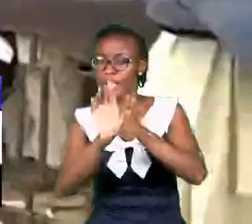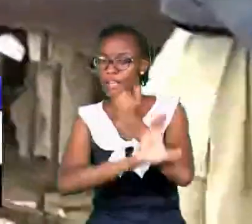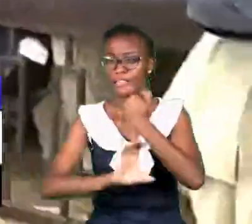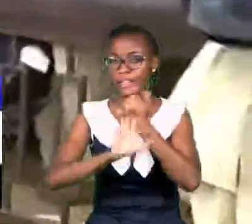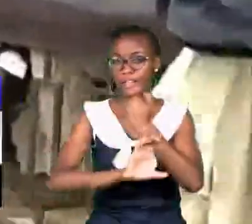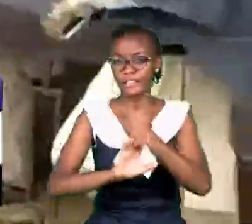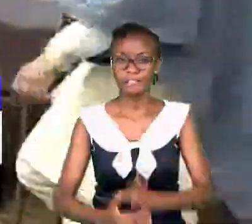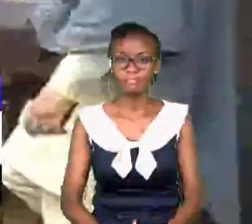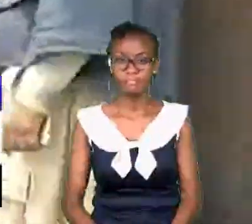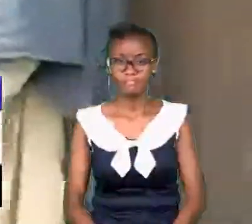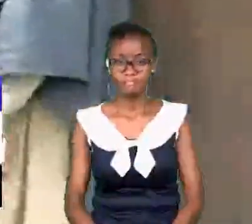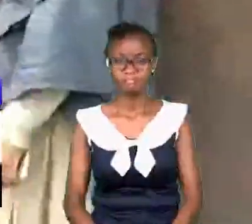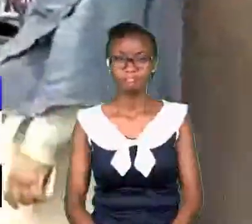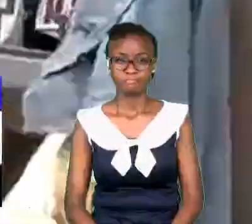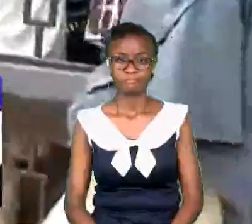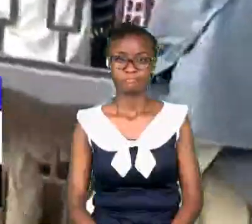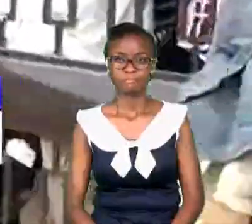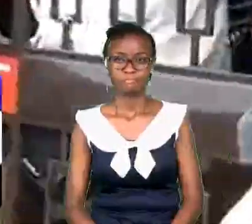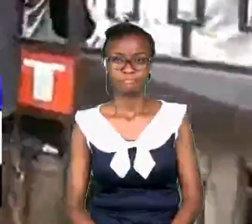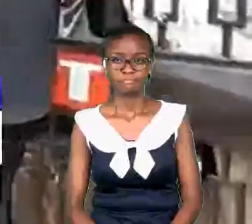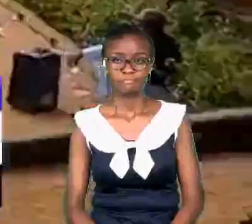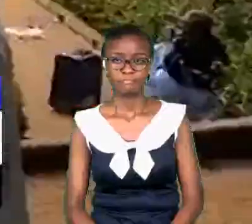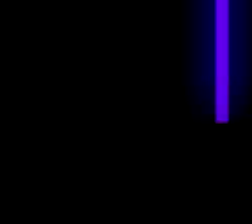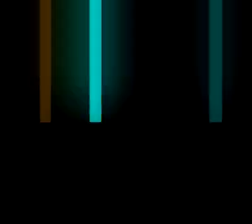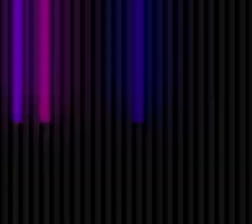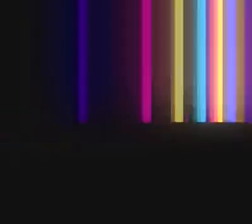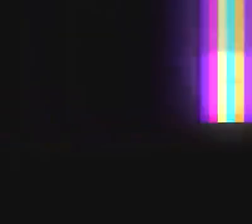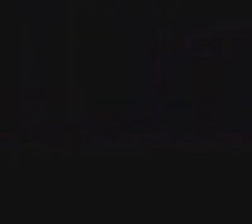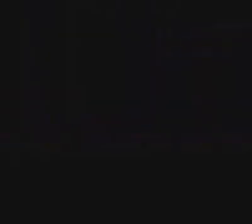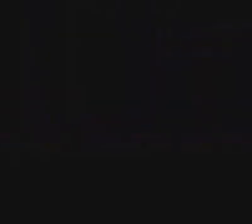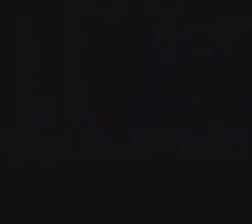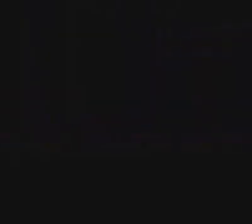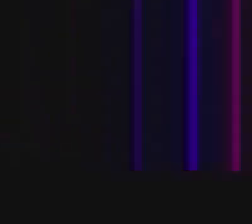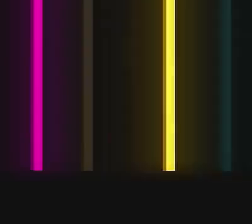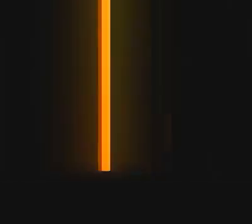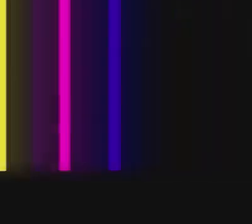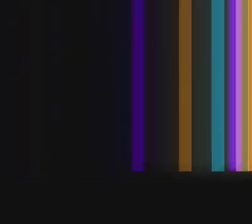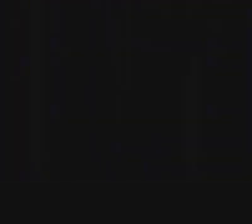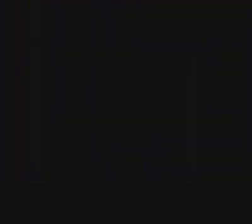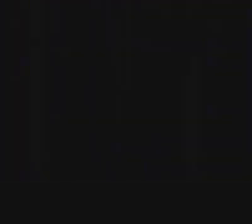Mariam Jahid, Switch TV, Nairobi.